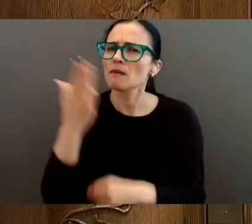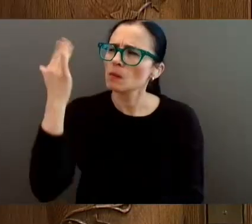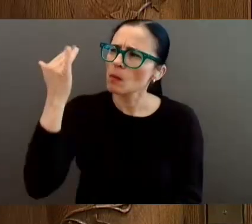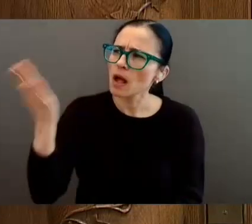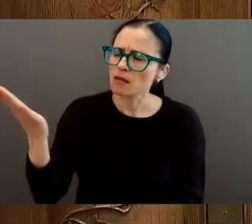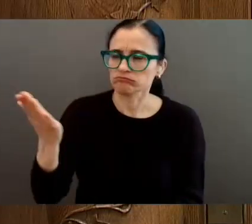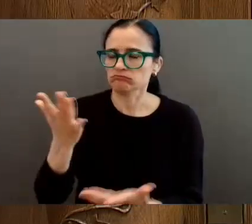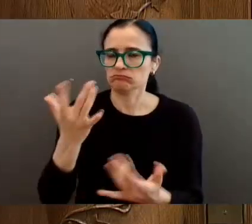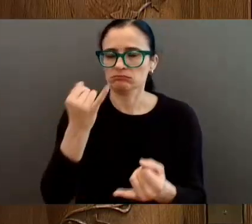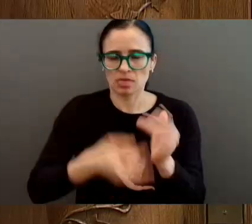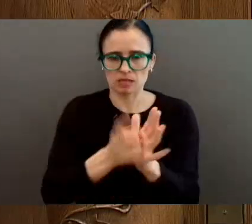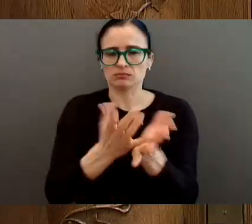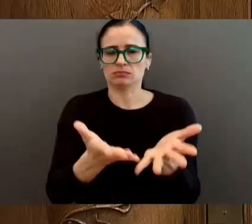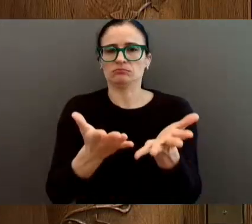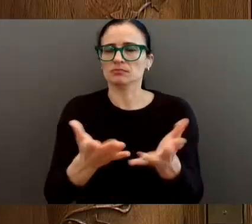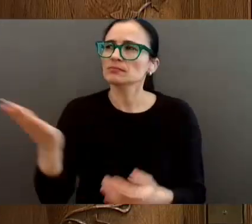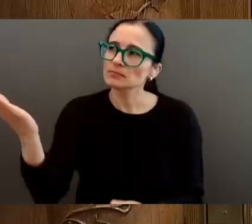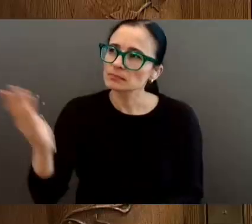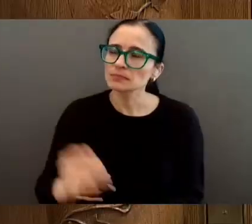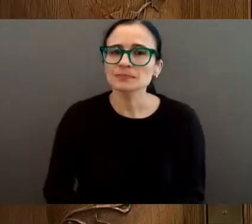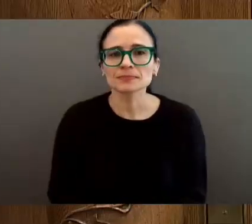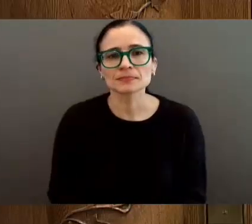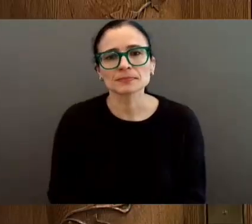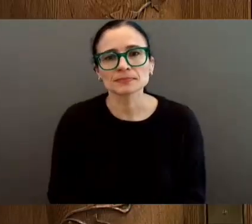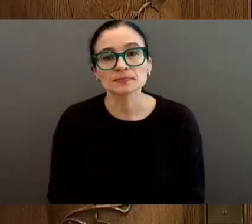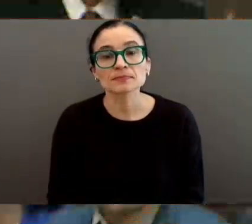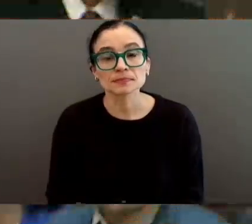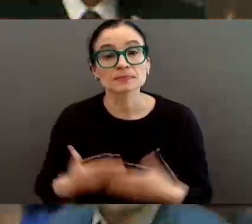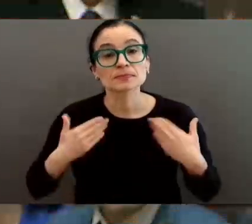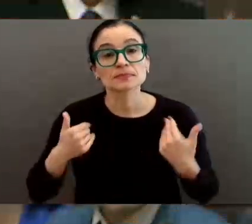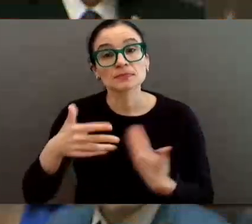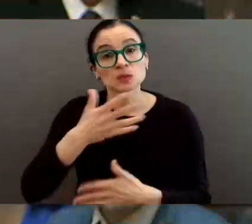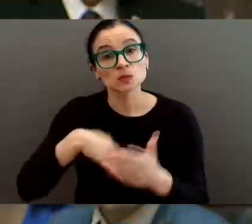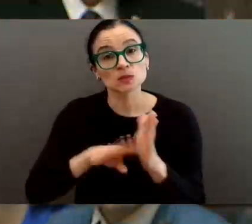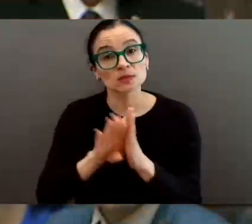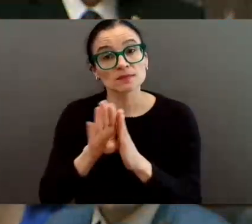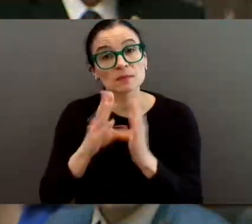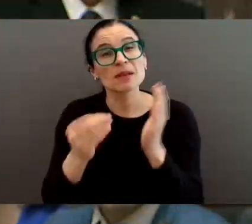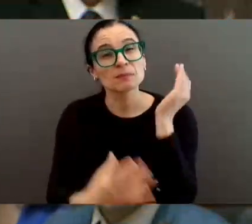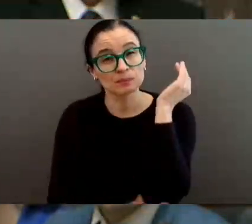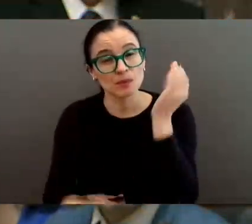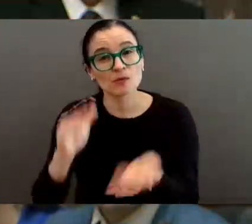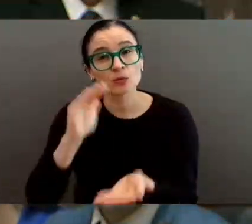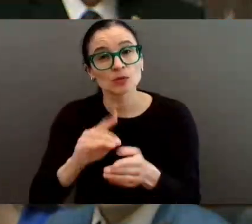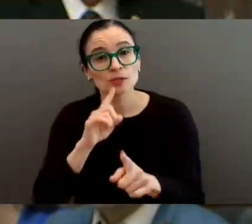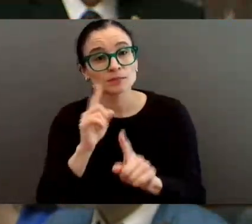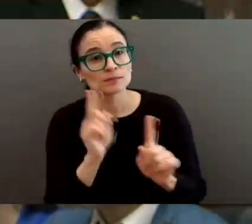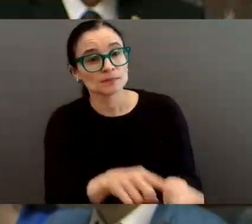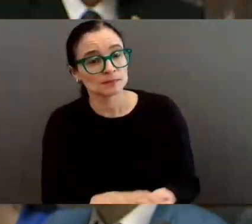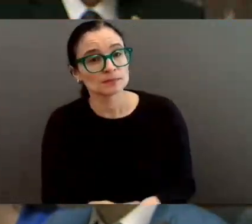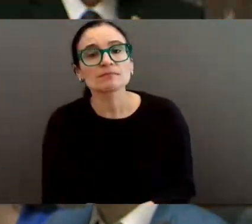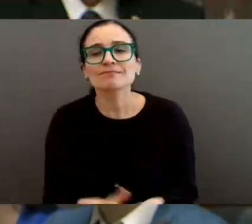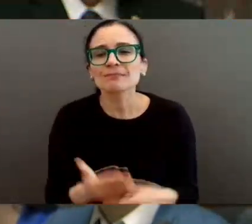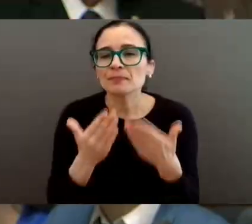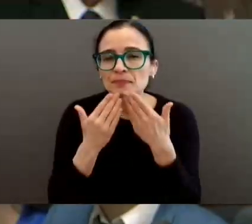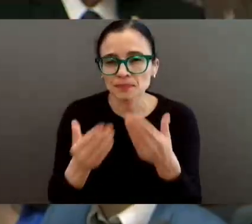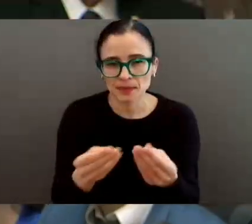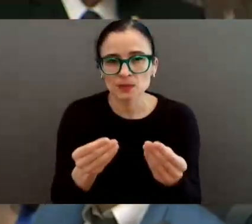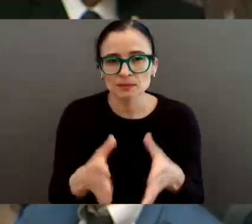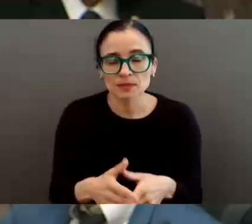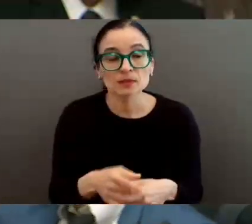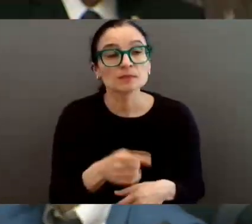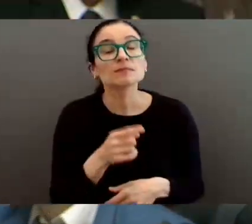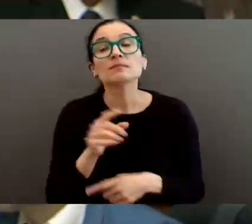Minister for Social Development and Poverty Reduction. Thank you, Madam Speaker. Michael Bryant's previous